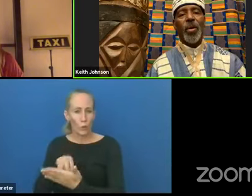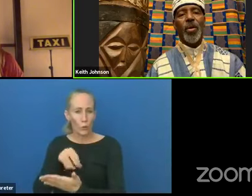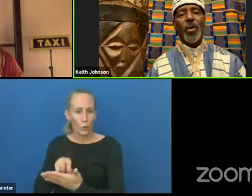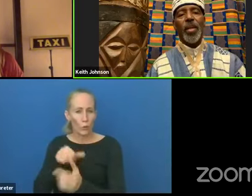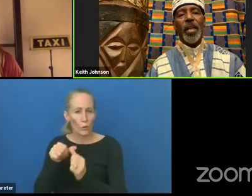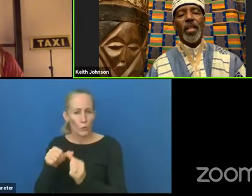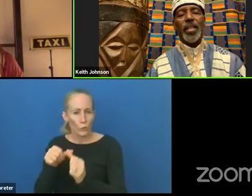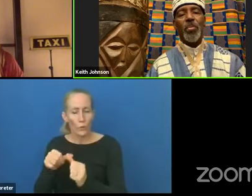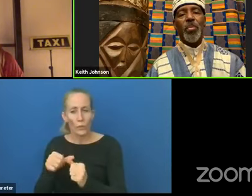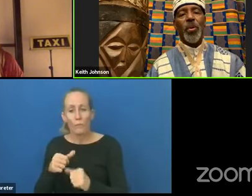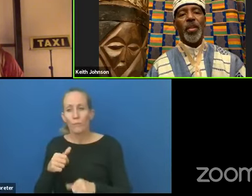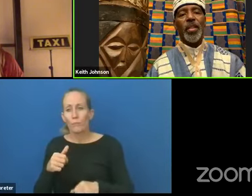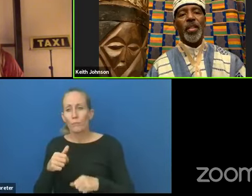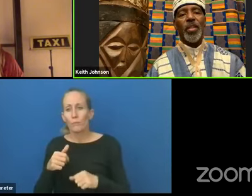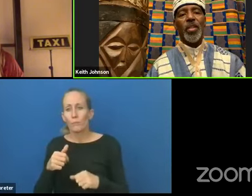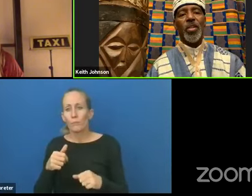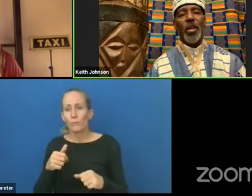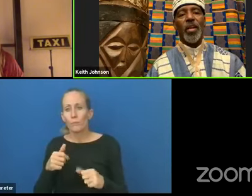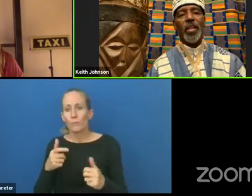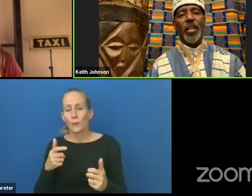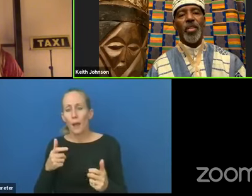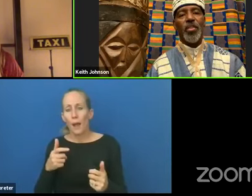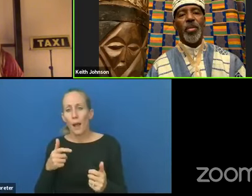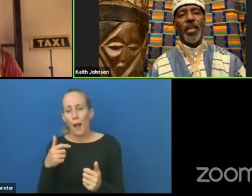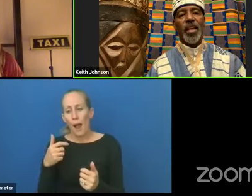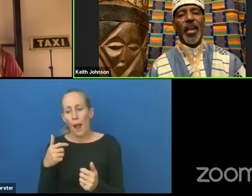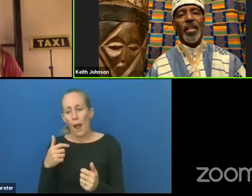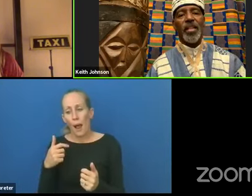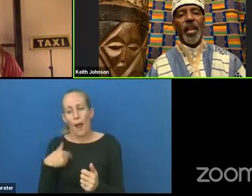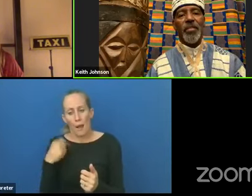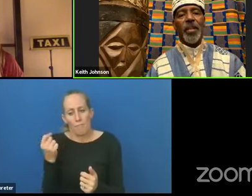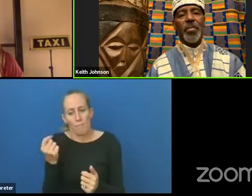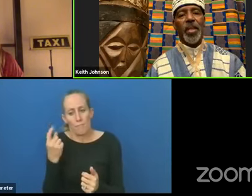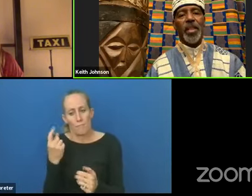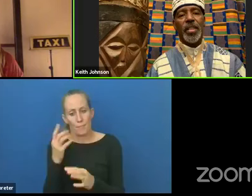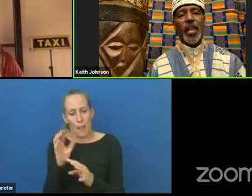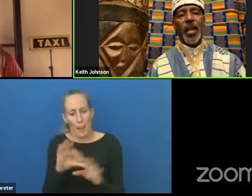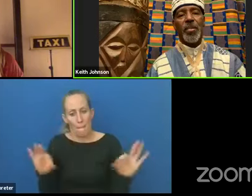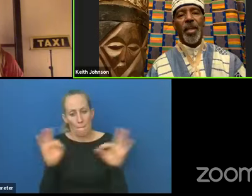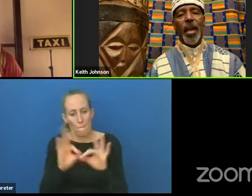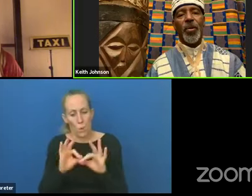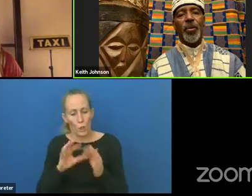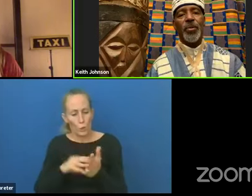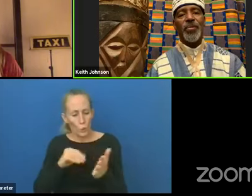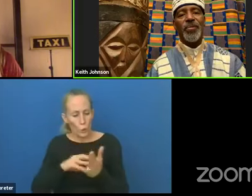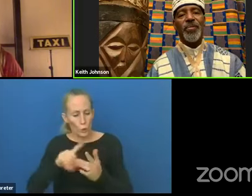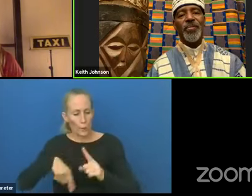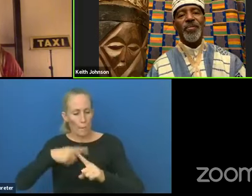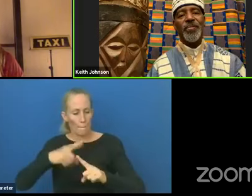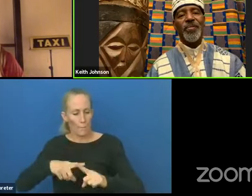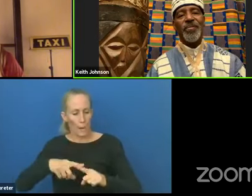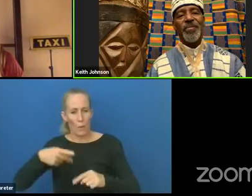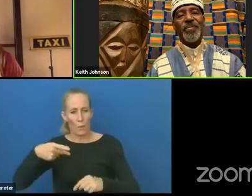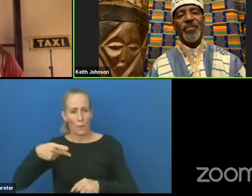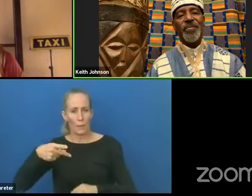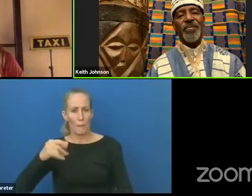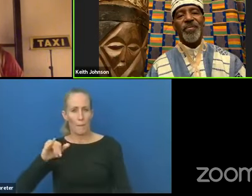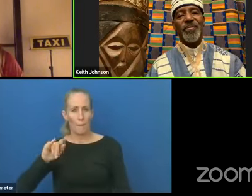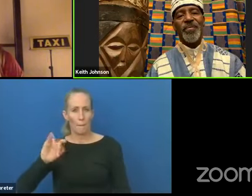understand how it's important to learn an instrument that has definite pitch, like a piano.